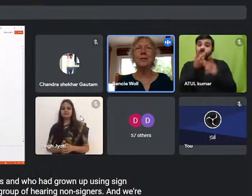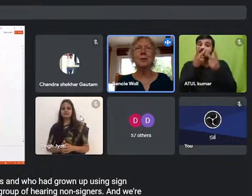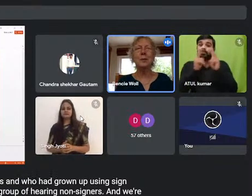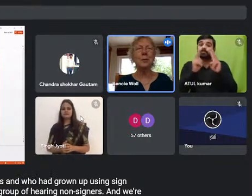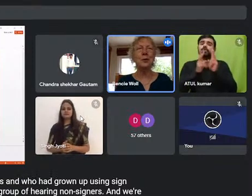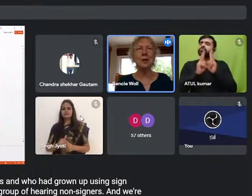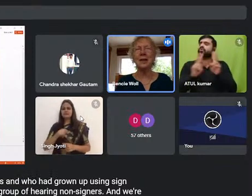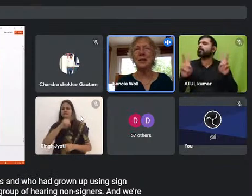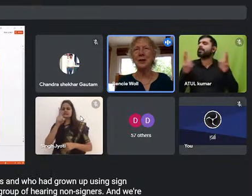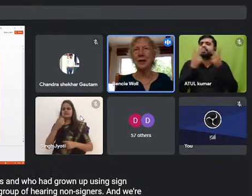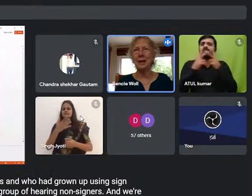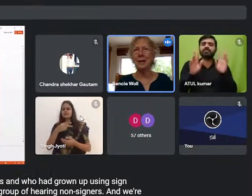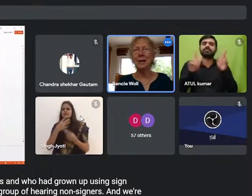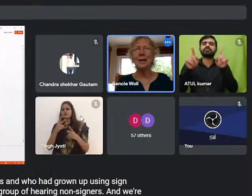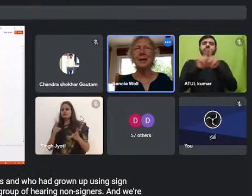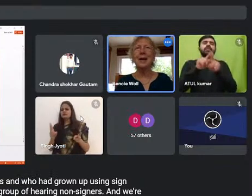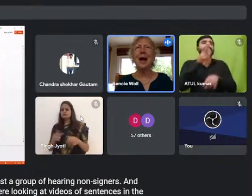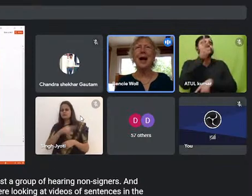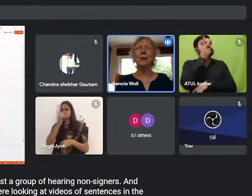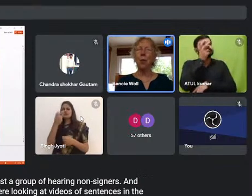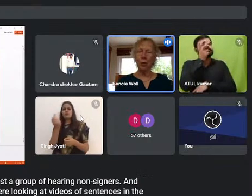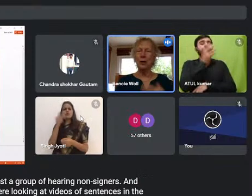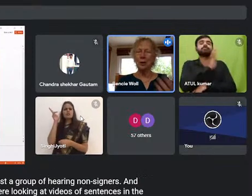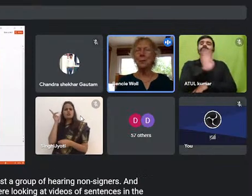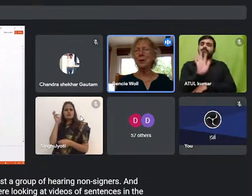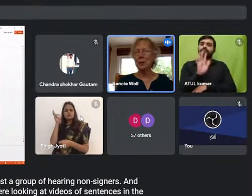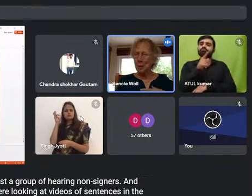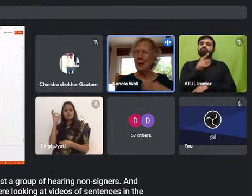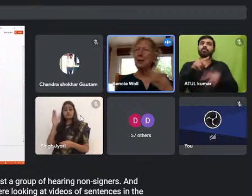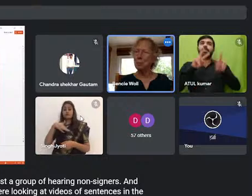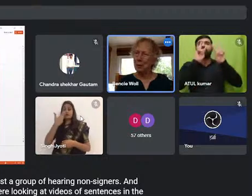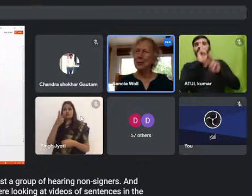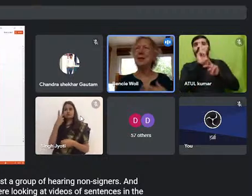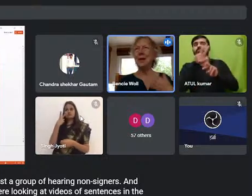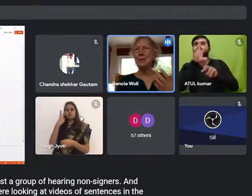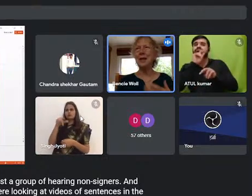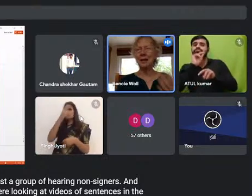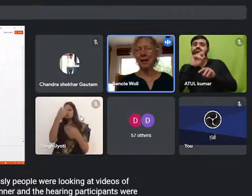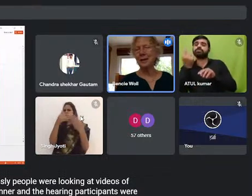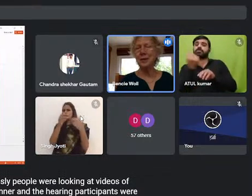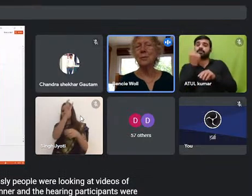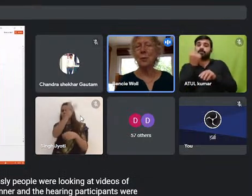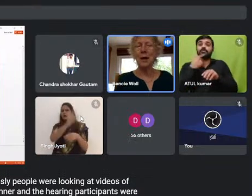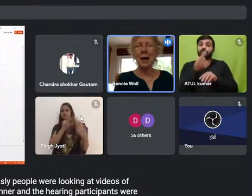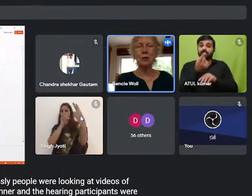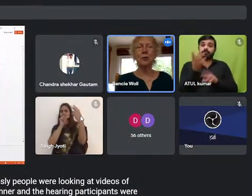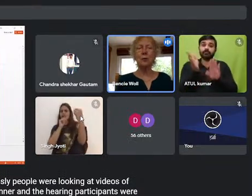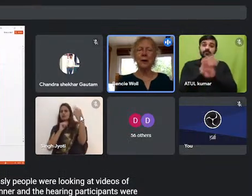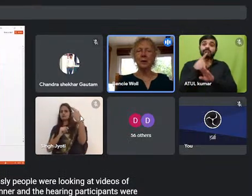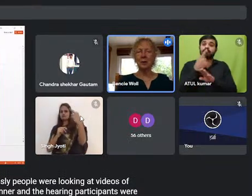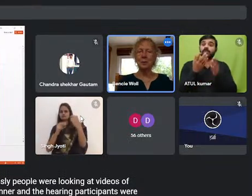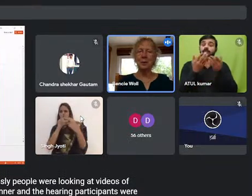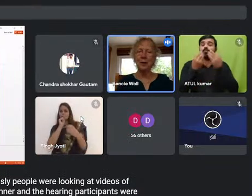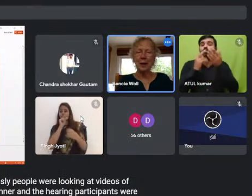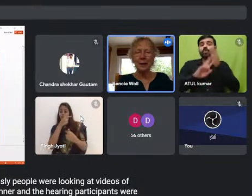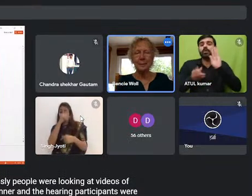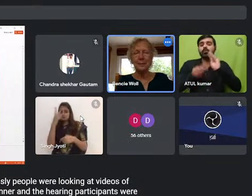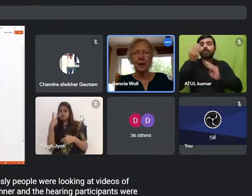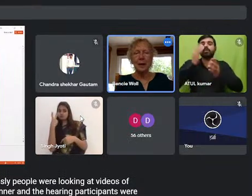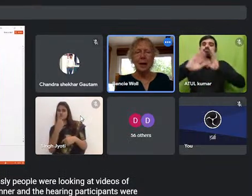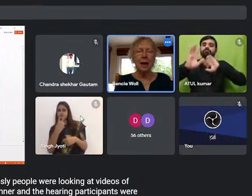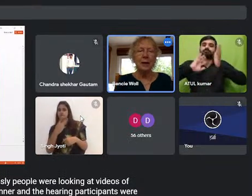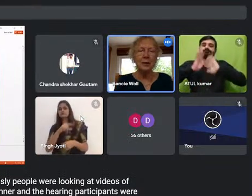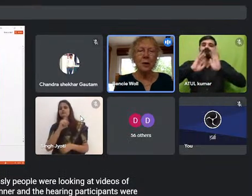enormous difference between just listening and watching someone speak, because as I've said, that's the more natural way to